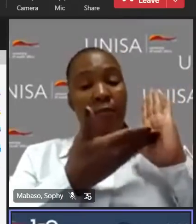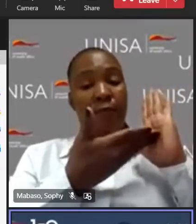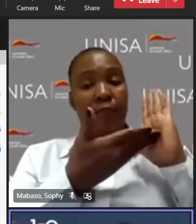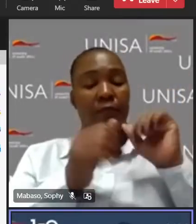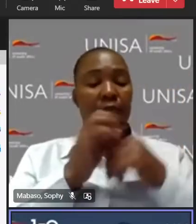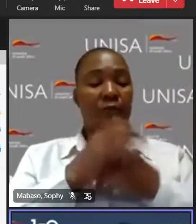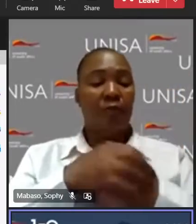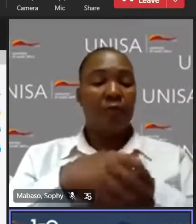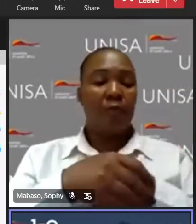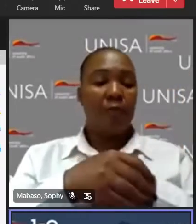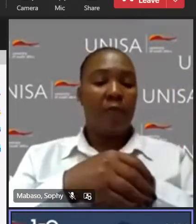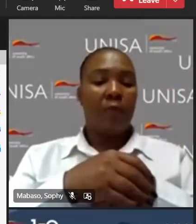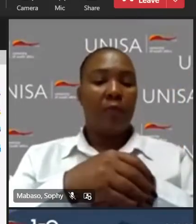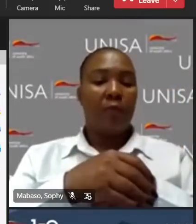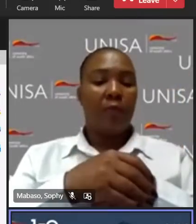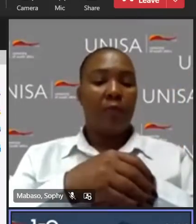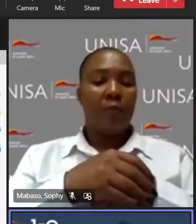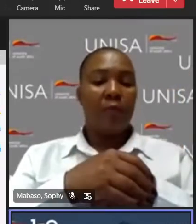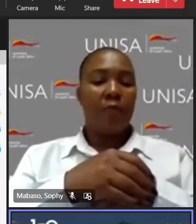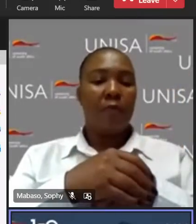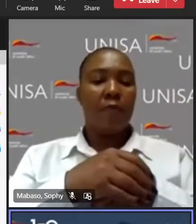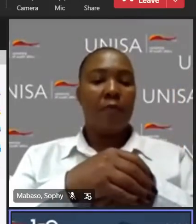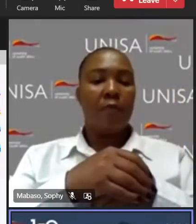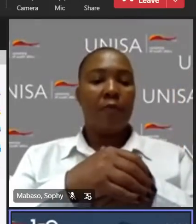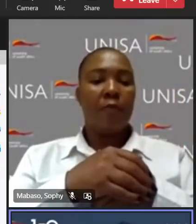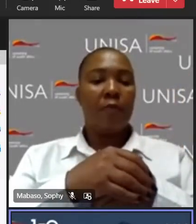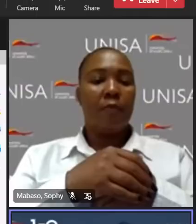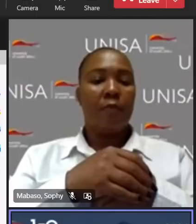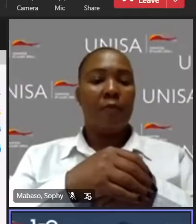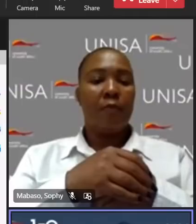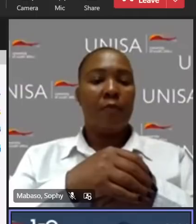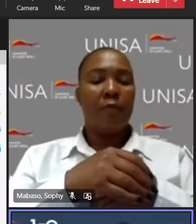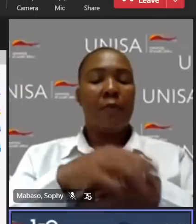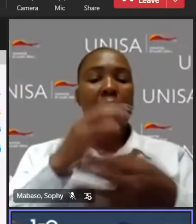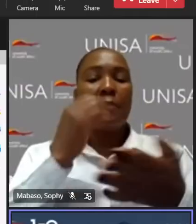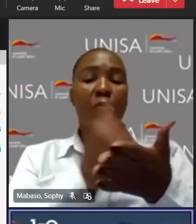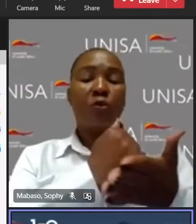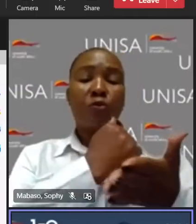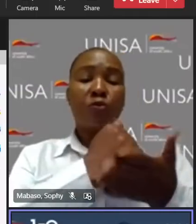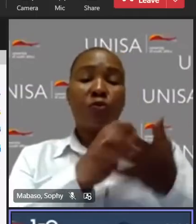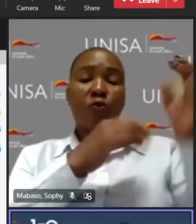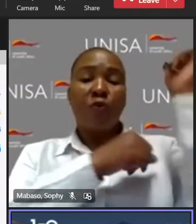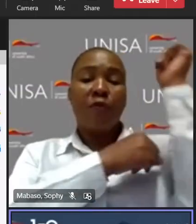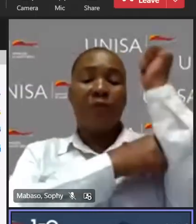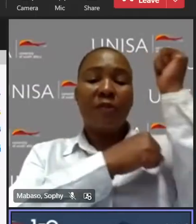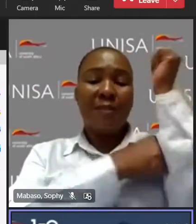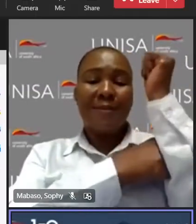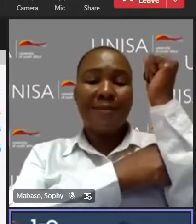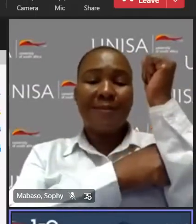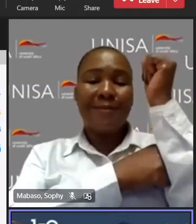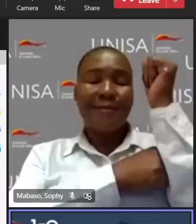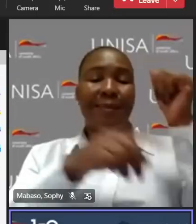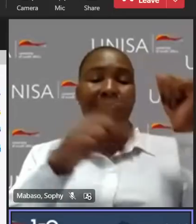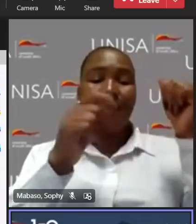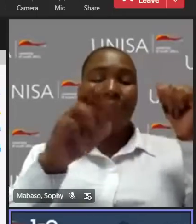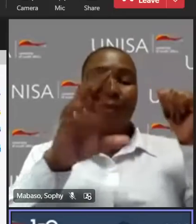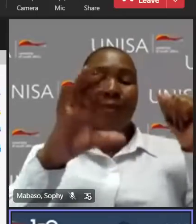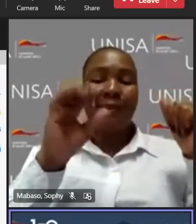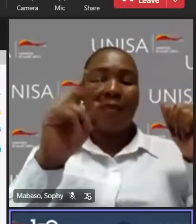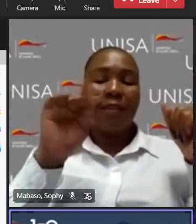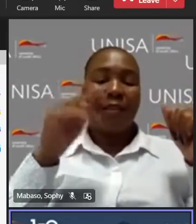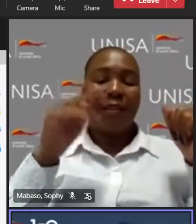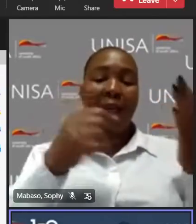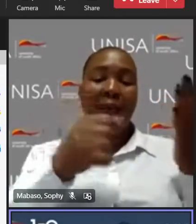It will go via the post office safe mail. There is the tracking number. So if